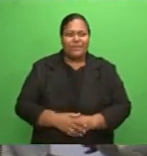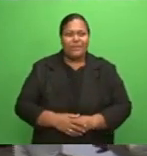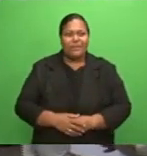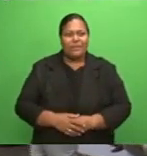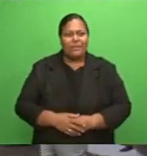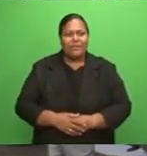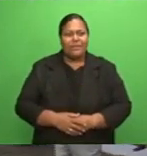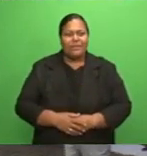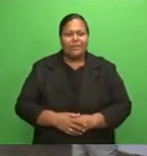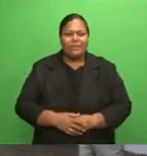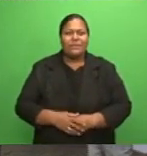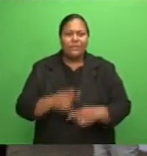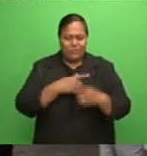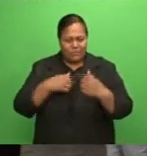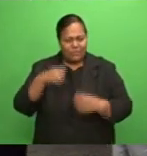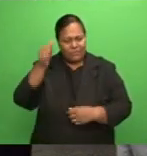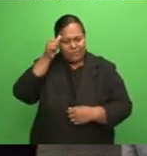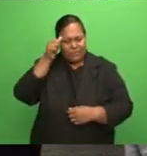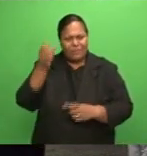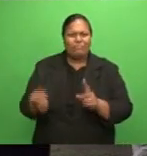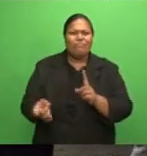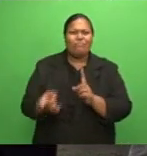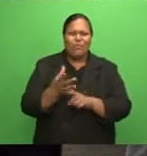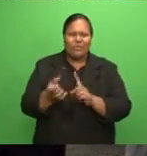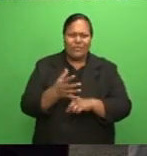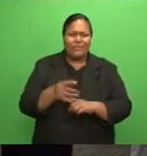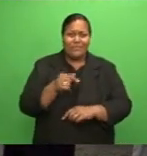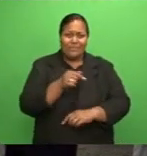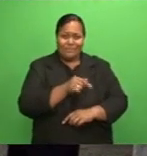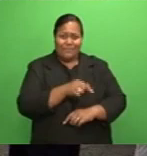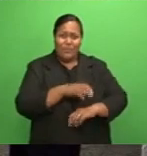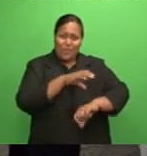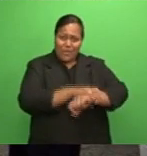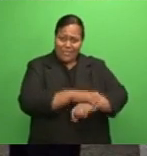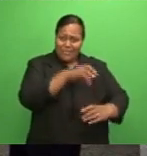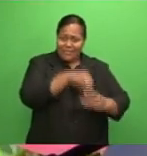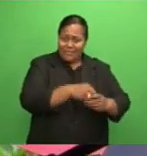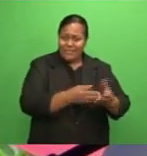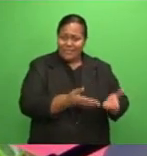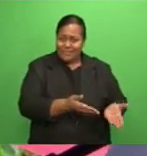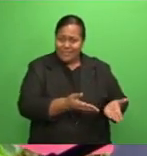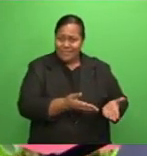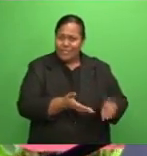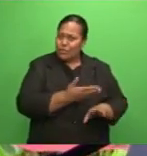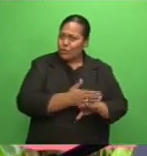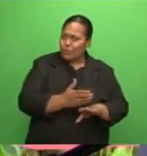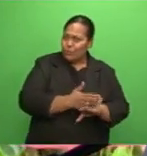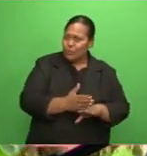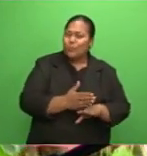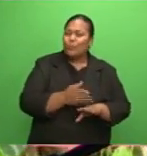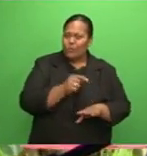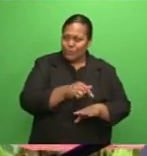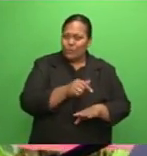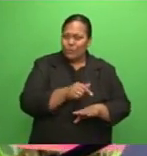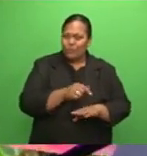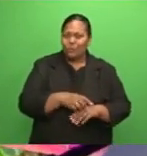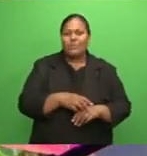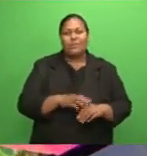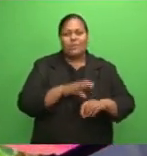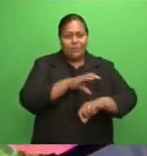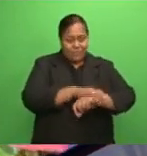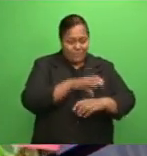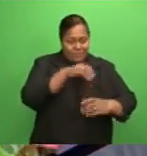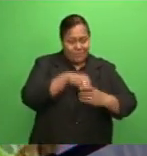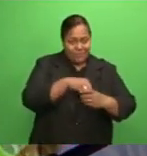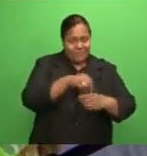is by building police facilities that are strong, modern and functional. The